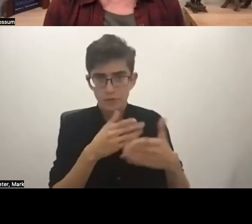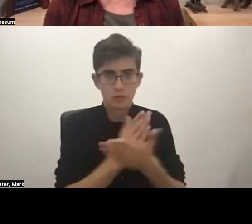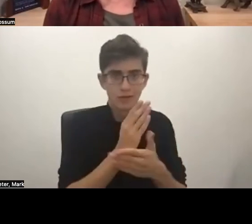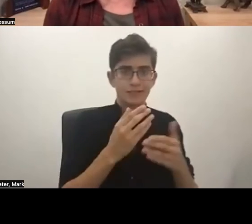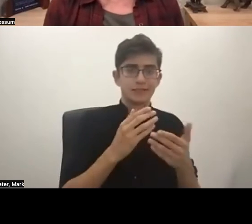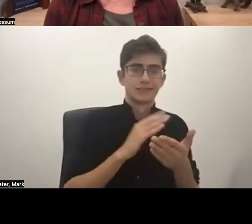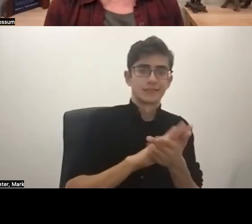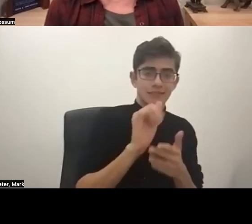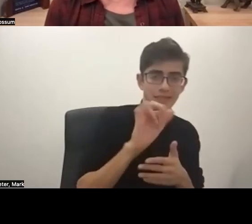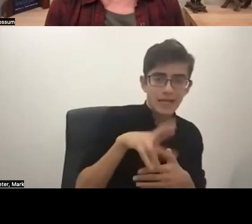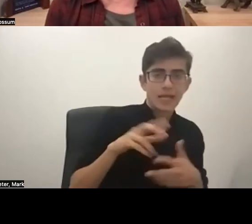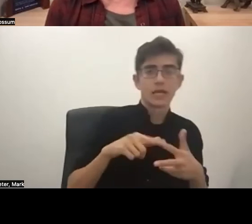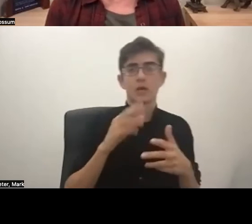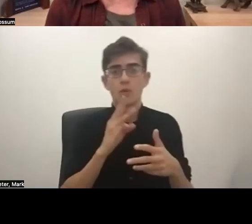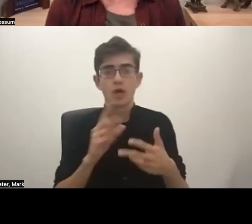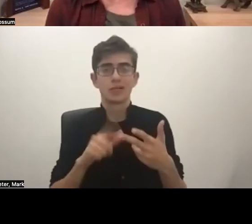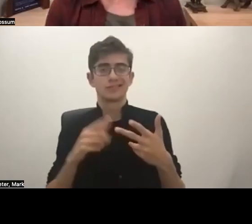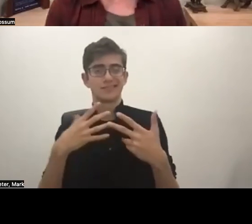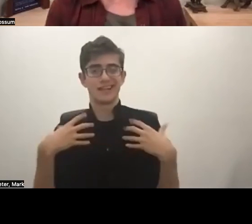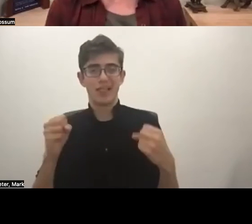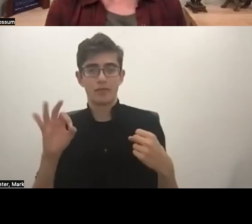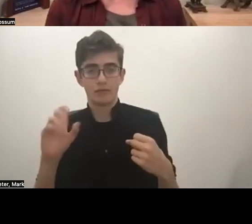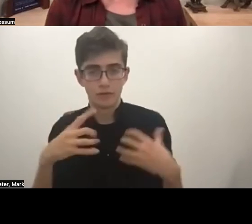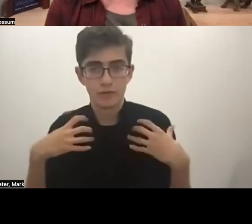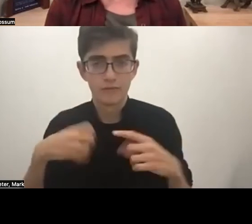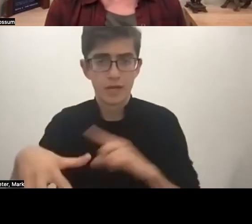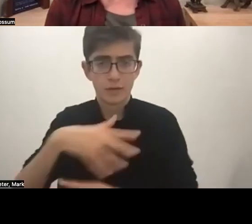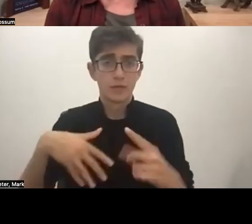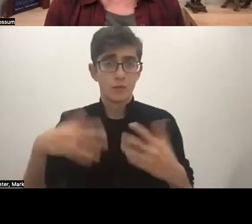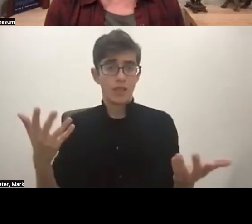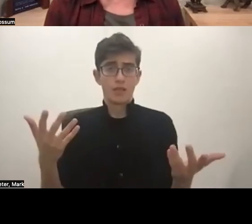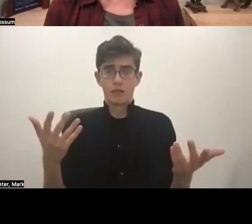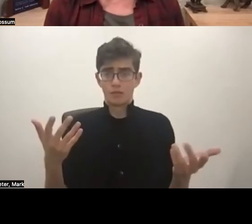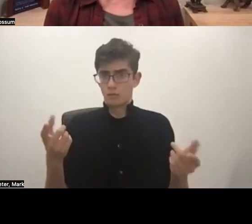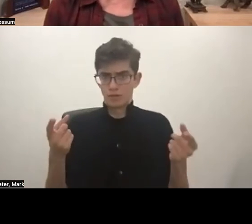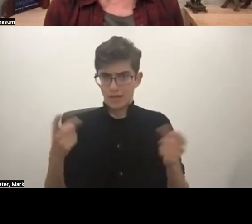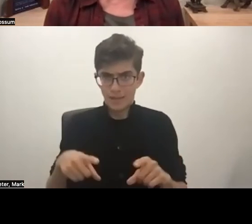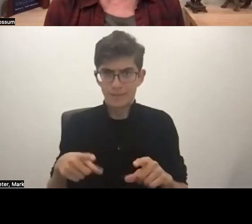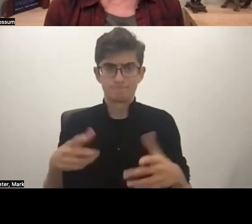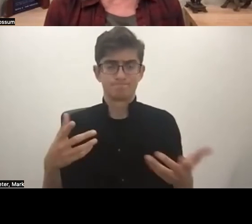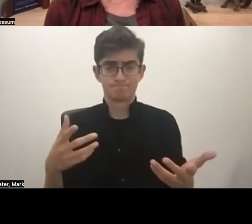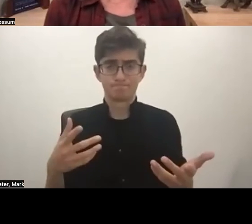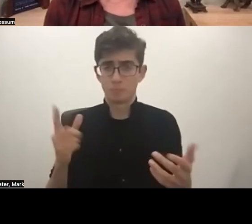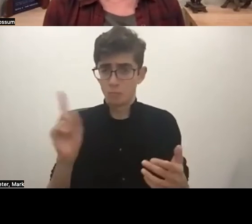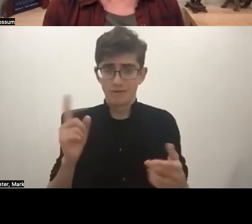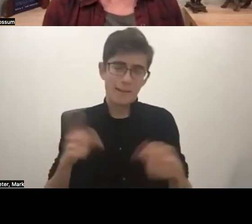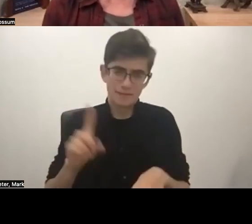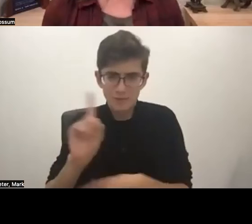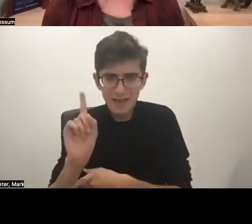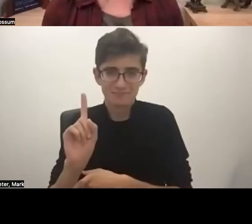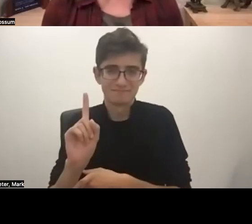environment, a lot of this, you know, more times than not, it's going to happen in what will be designated as a disadvantaged community, right?